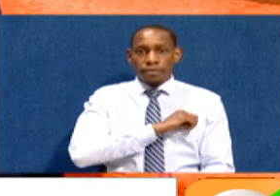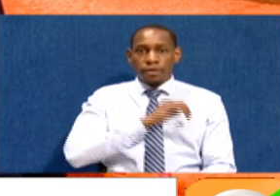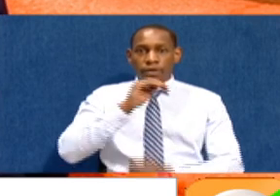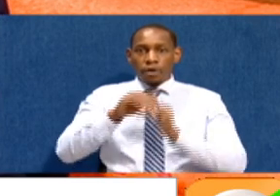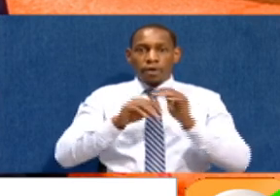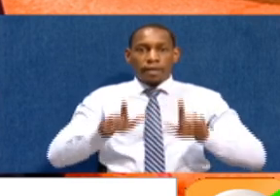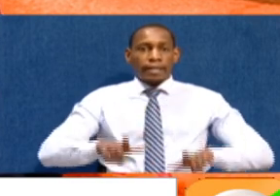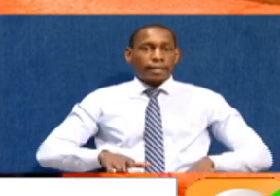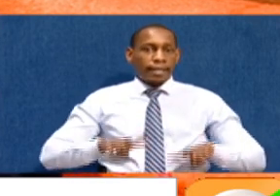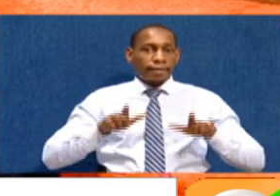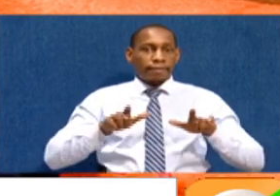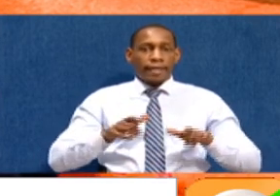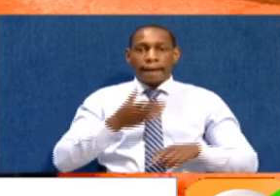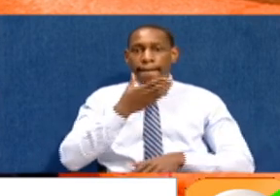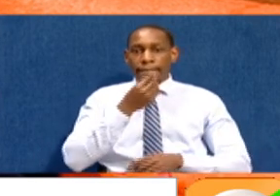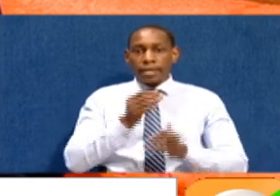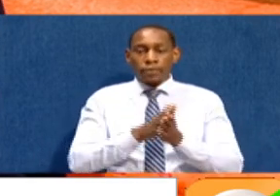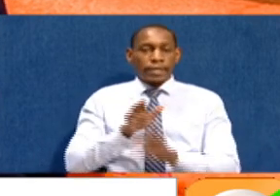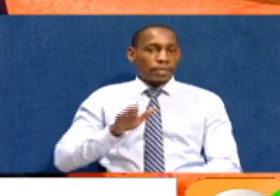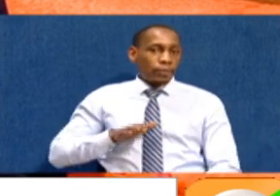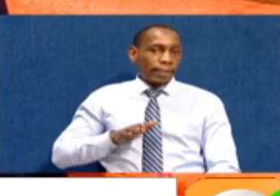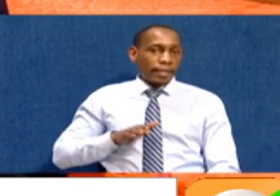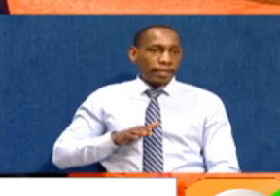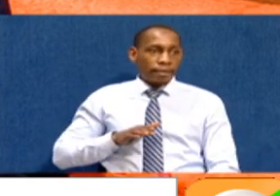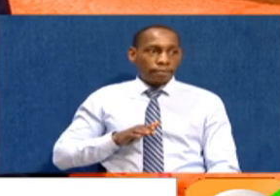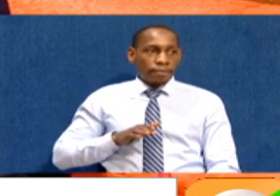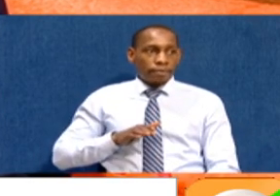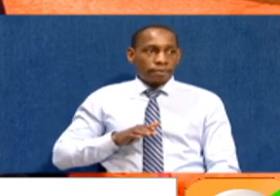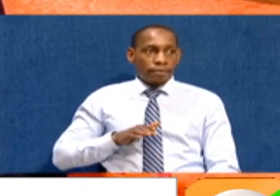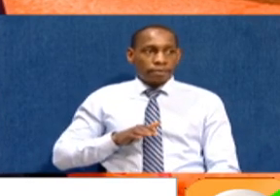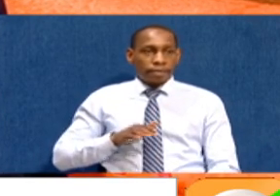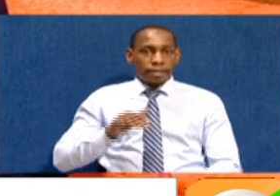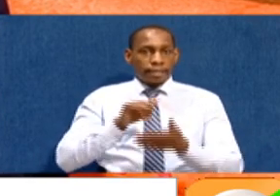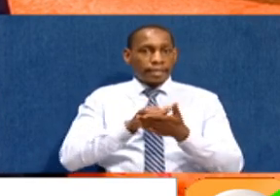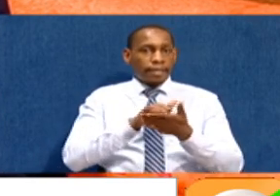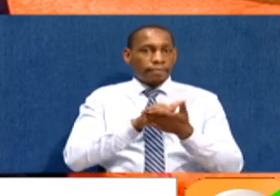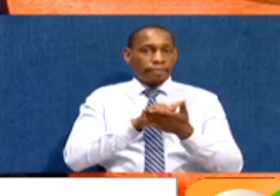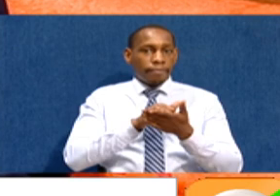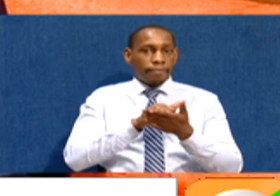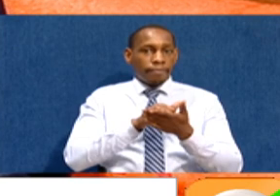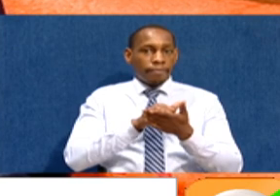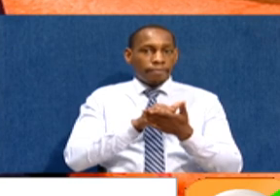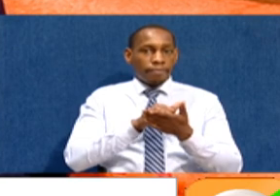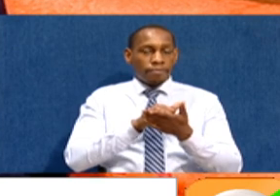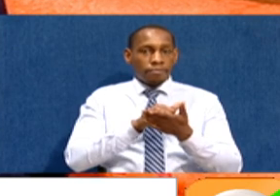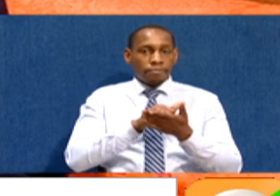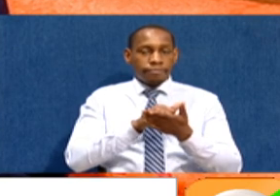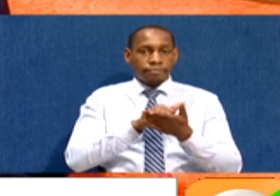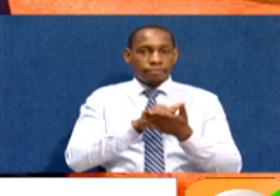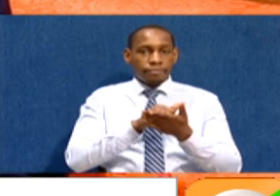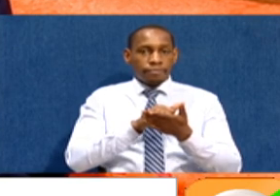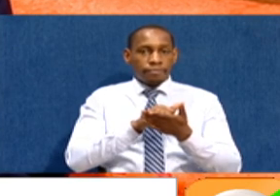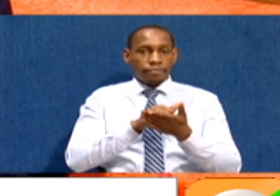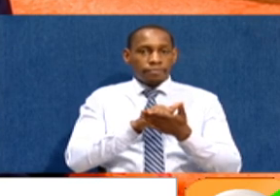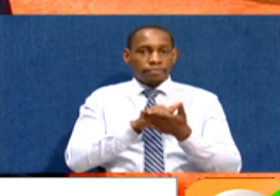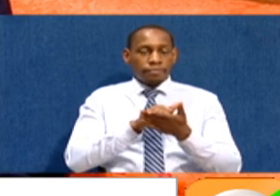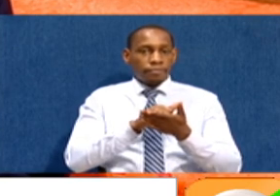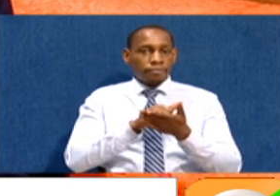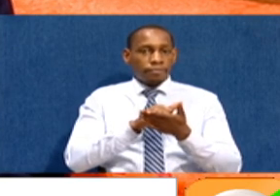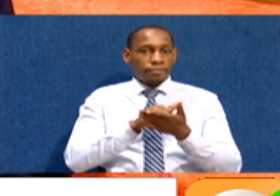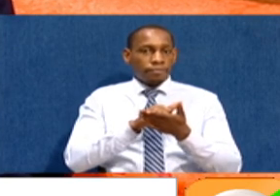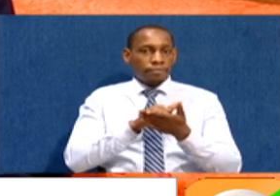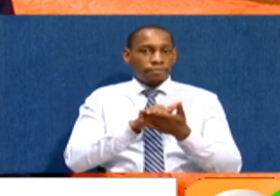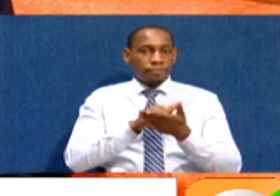the lives of men and women to be bound in shallows